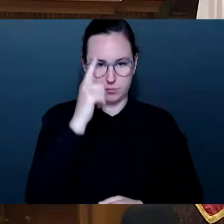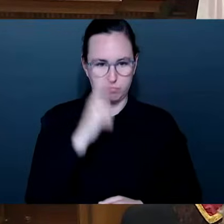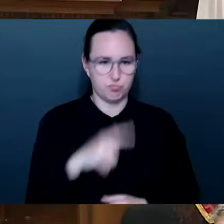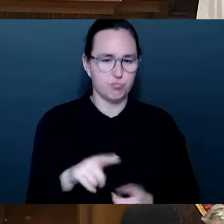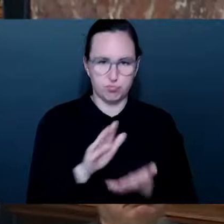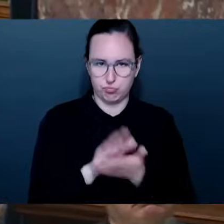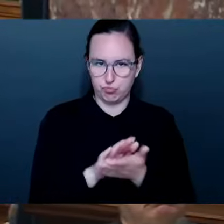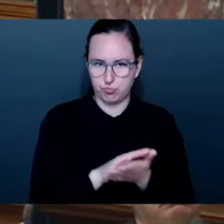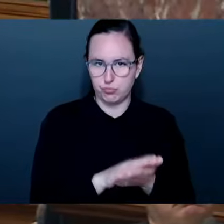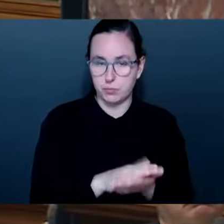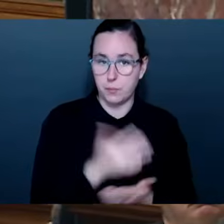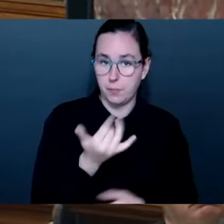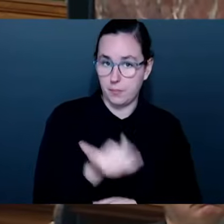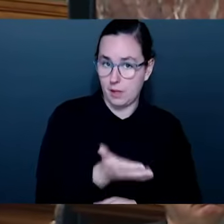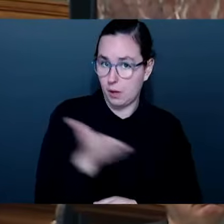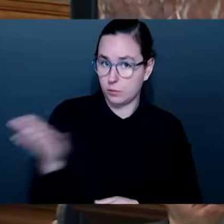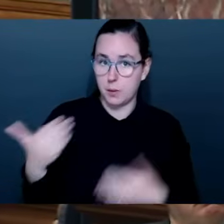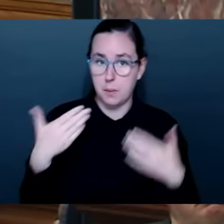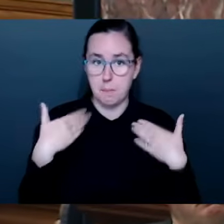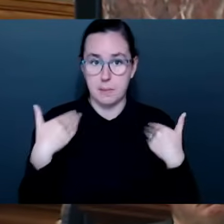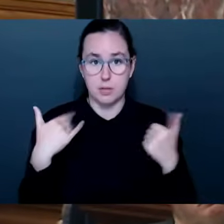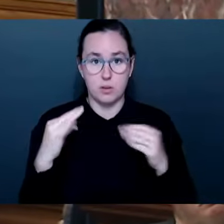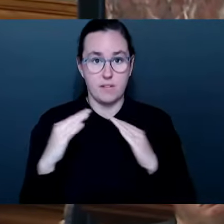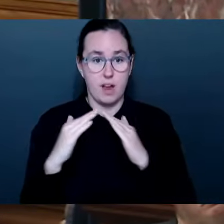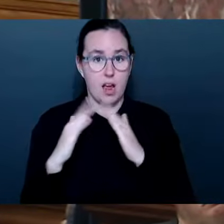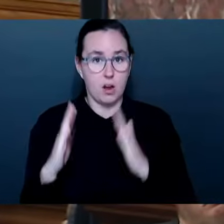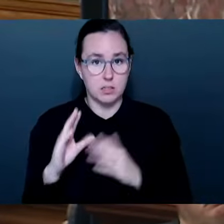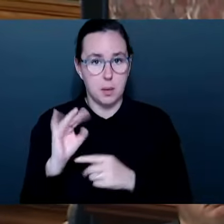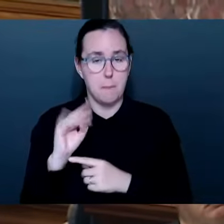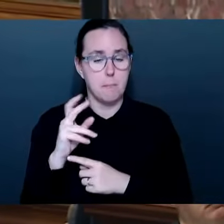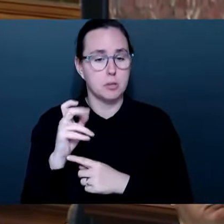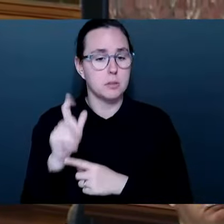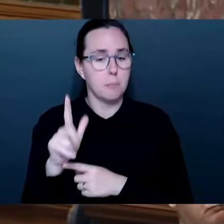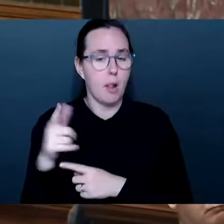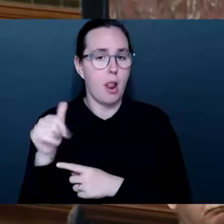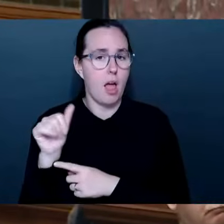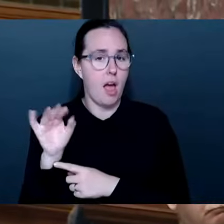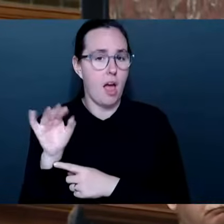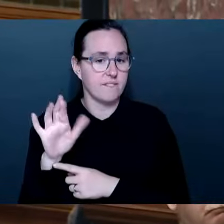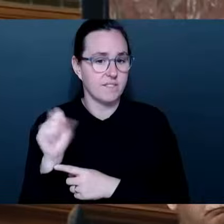Speaker, I have the honor to present a message from Her Honor, the Lieutenant Governor.